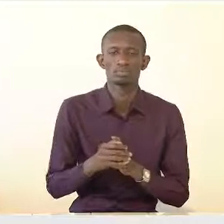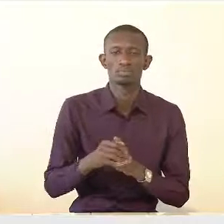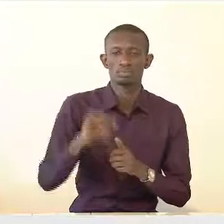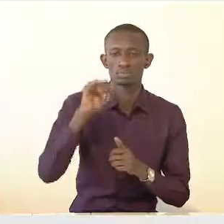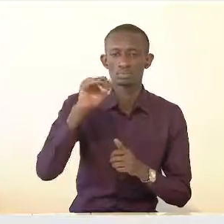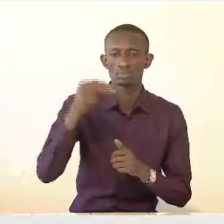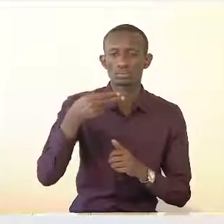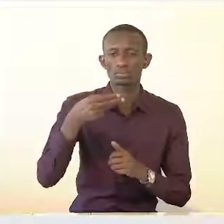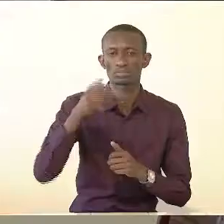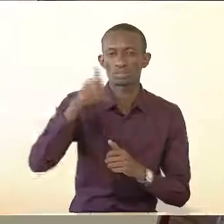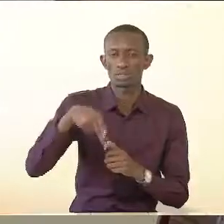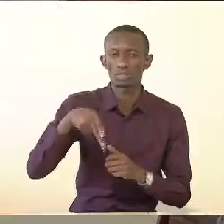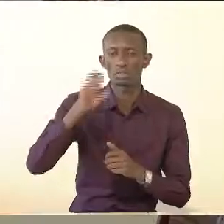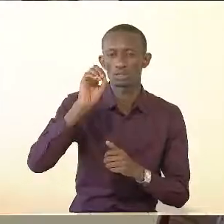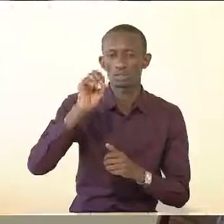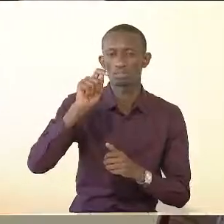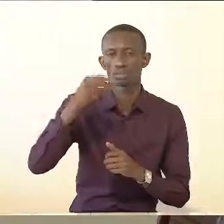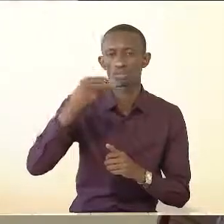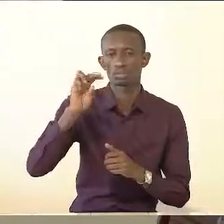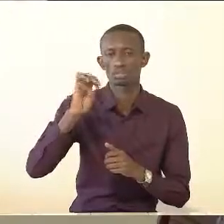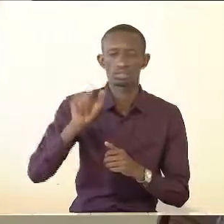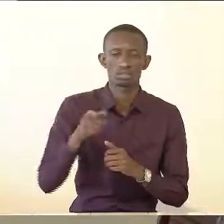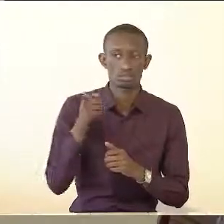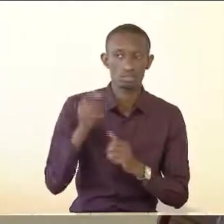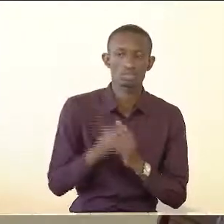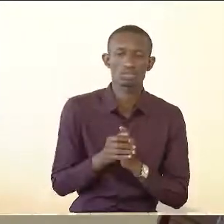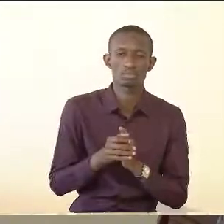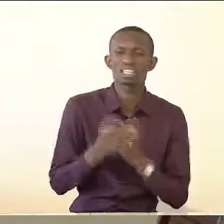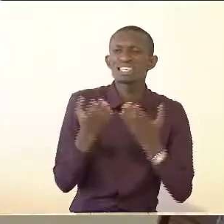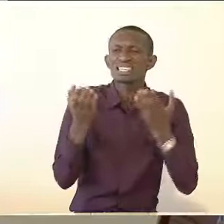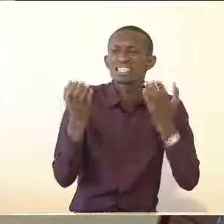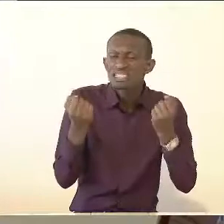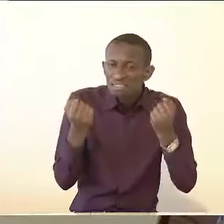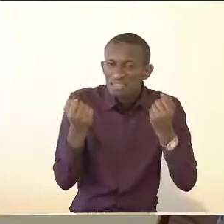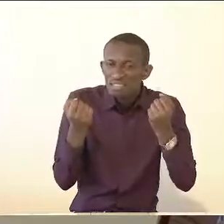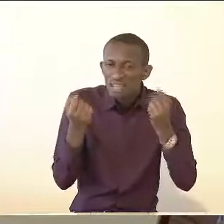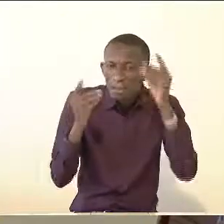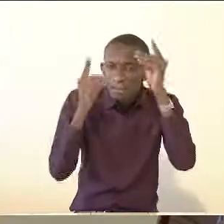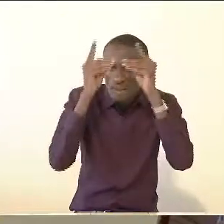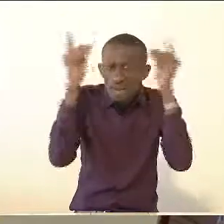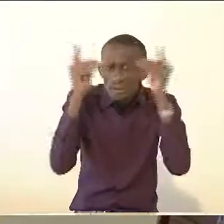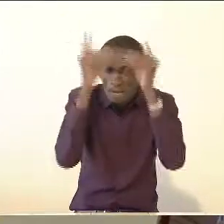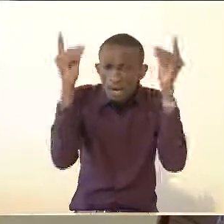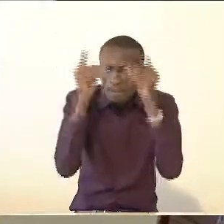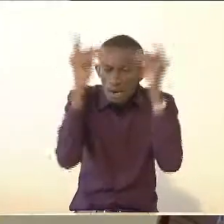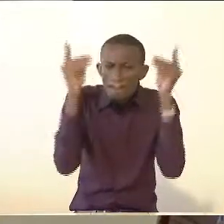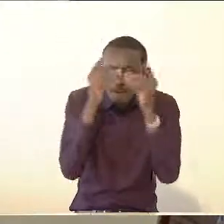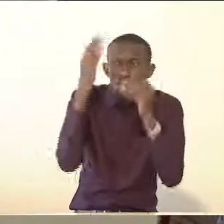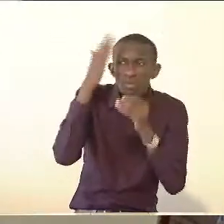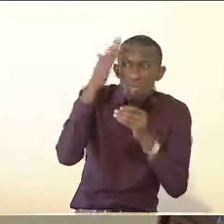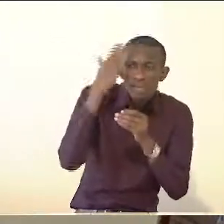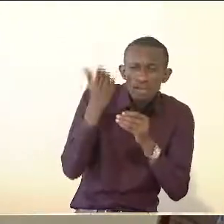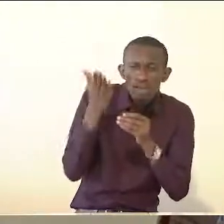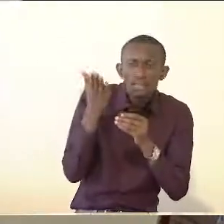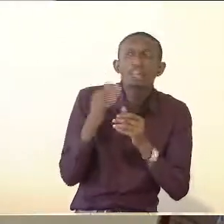those are electrical signals. They are sent in form of impulses or nerve messages. They go to the